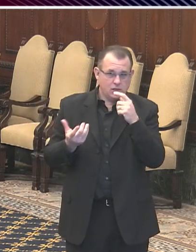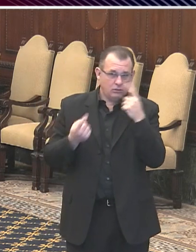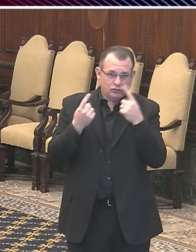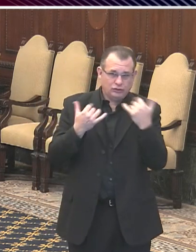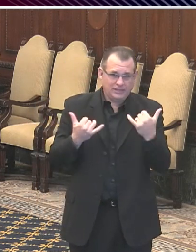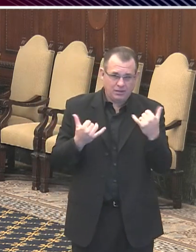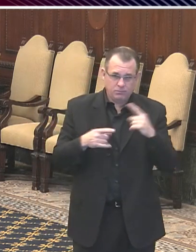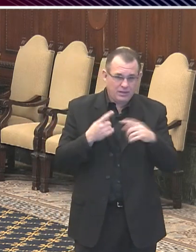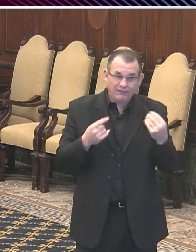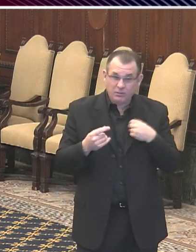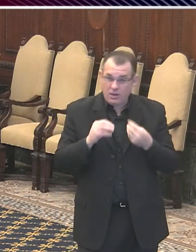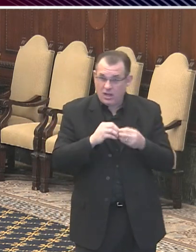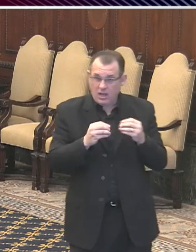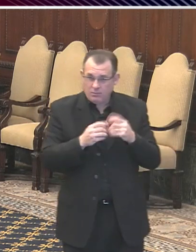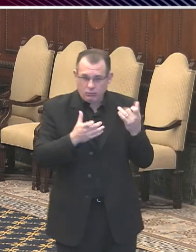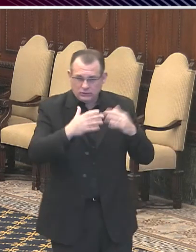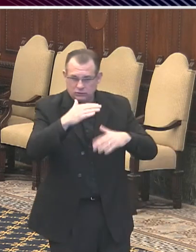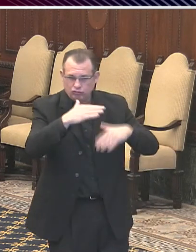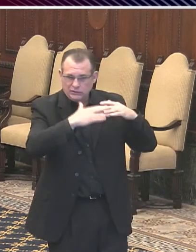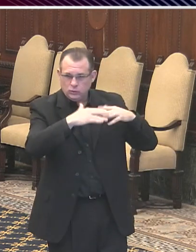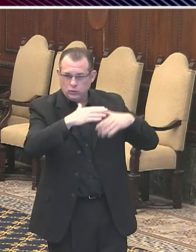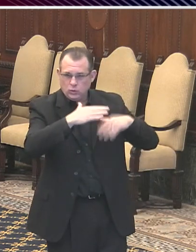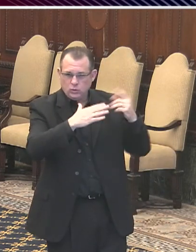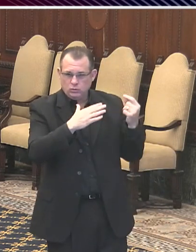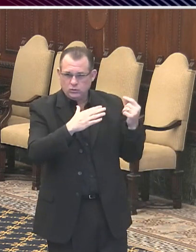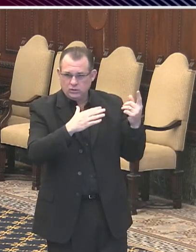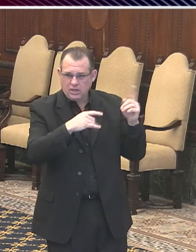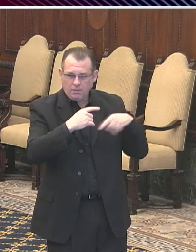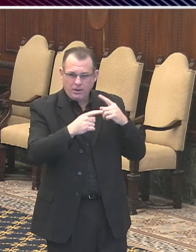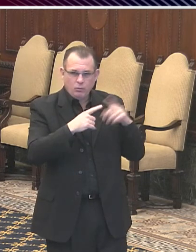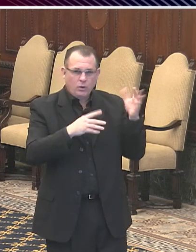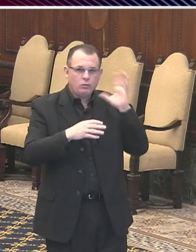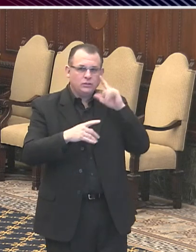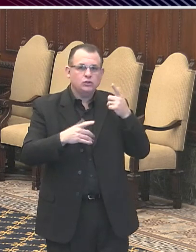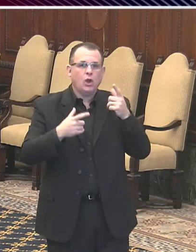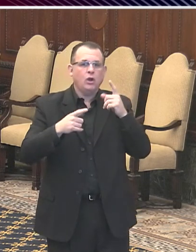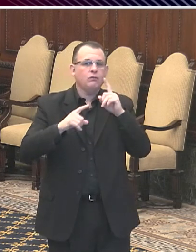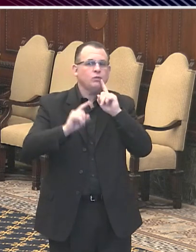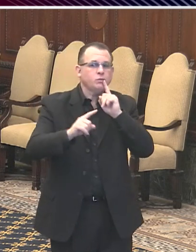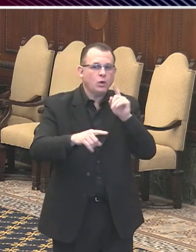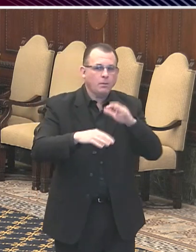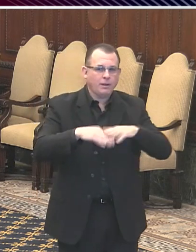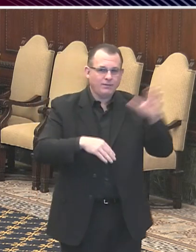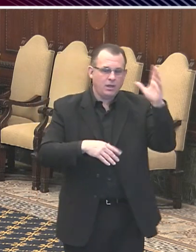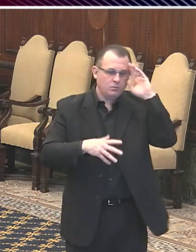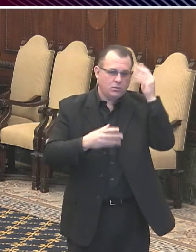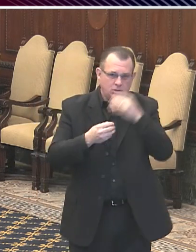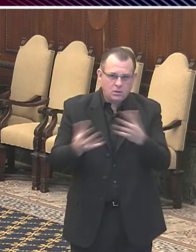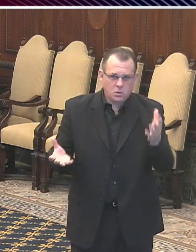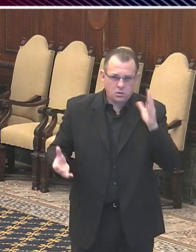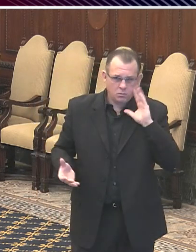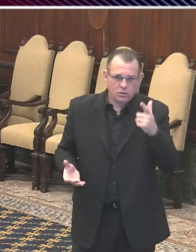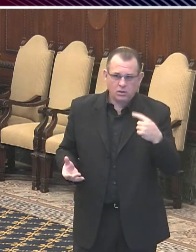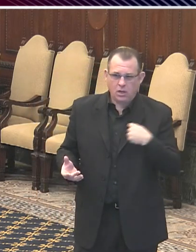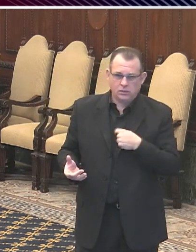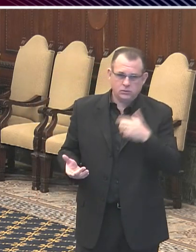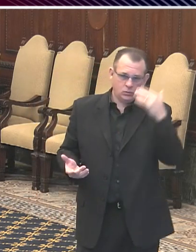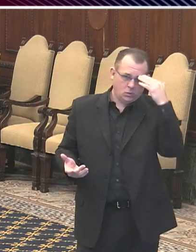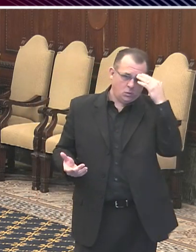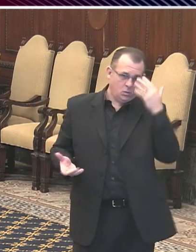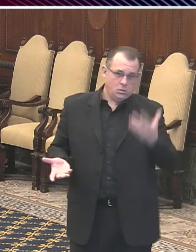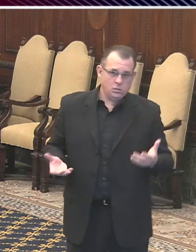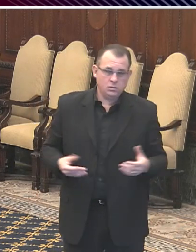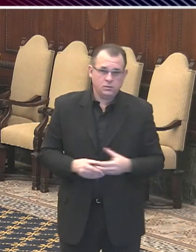to the threshold, if there is one, about, above that you would report out the